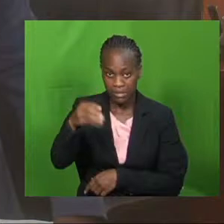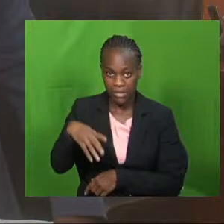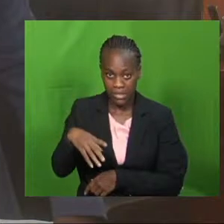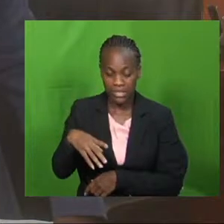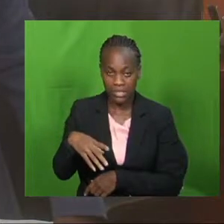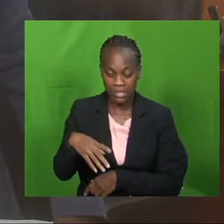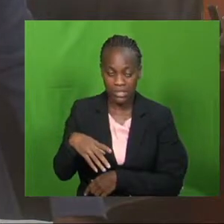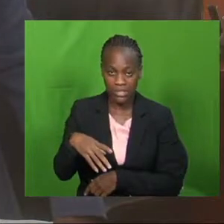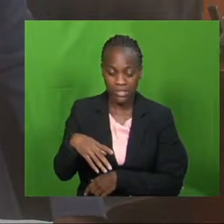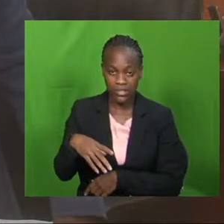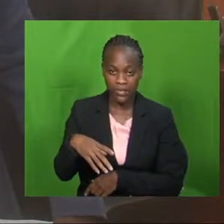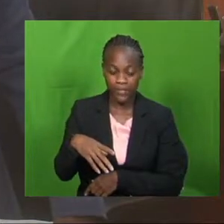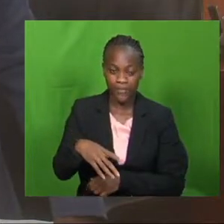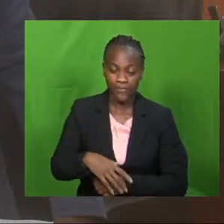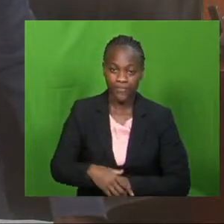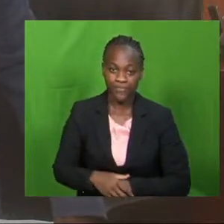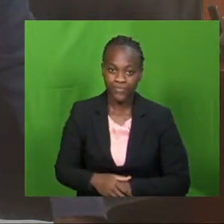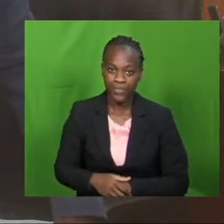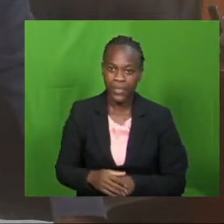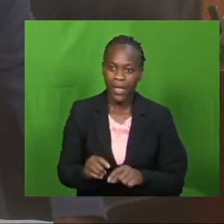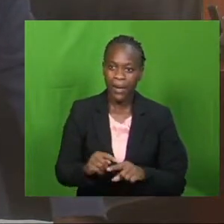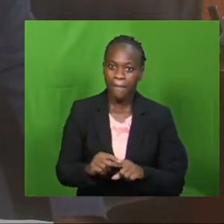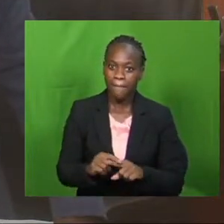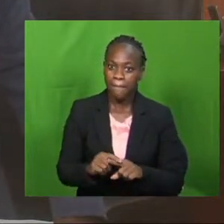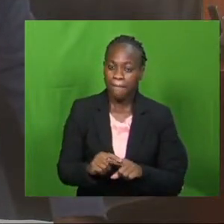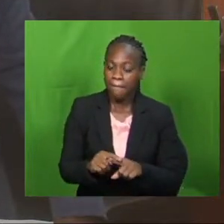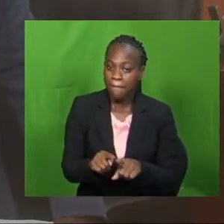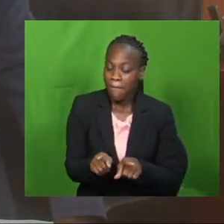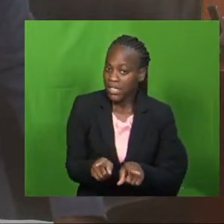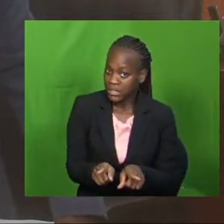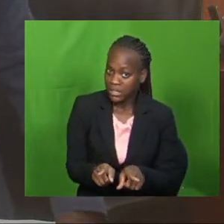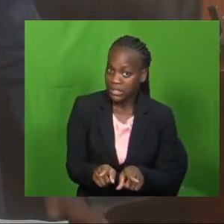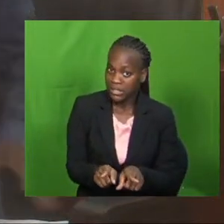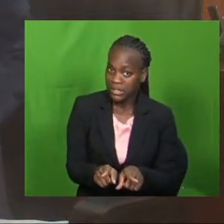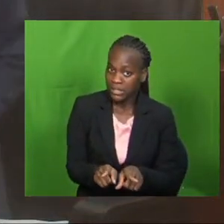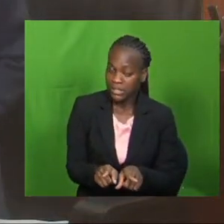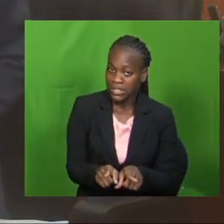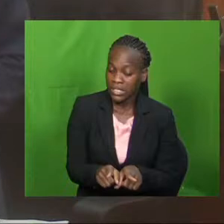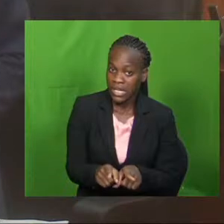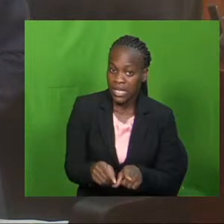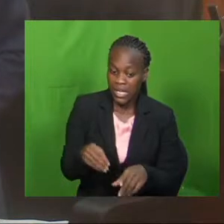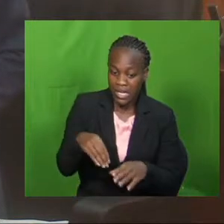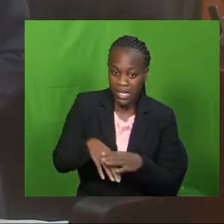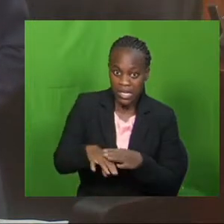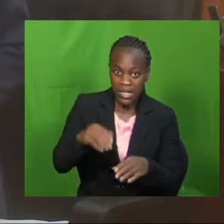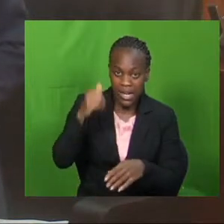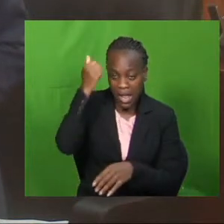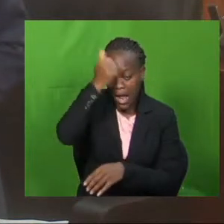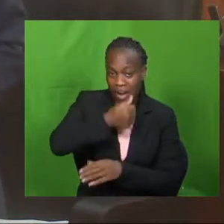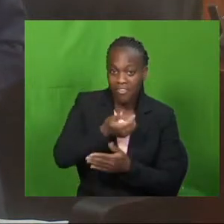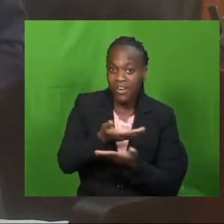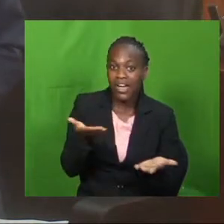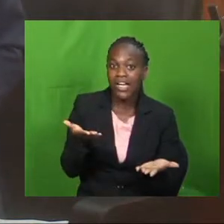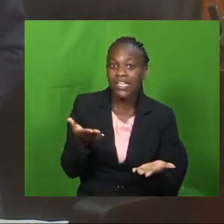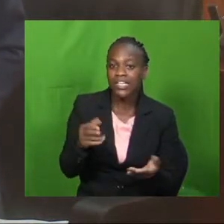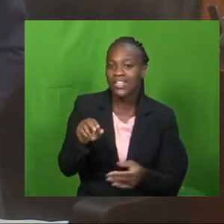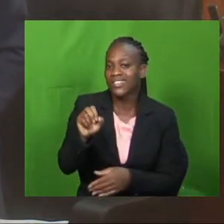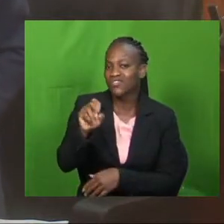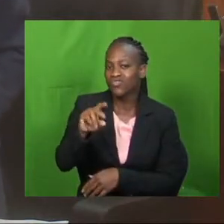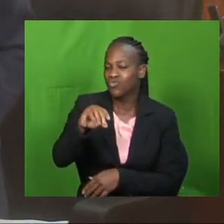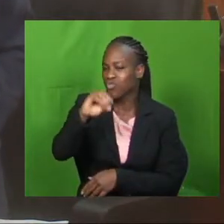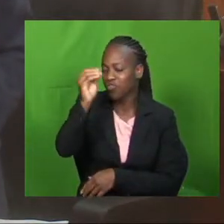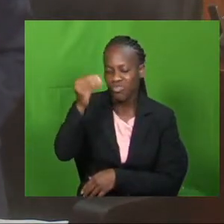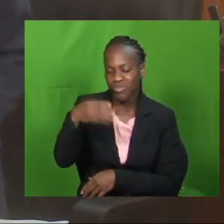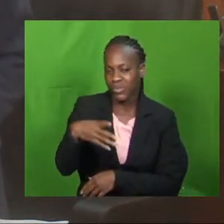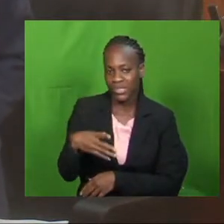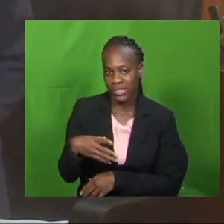entire trading. However, unfortunately, intra-African trade currently accounts for only 12% of